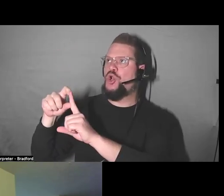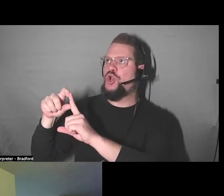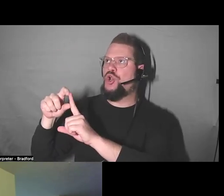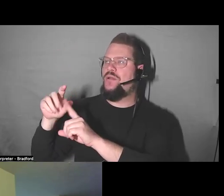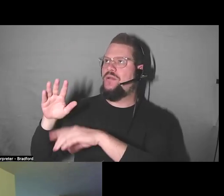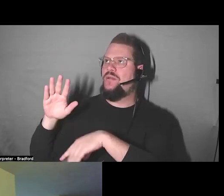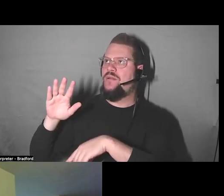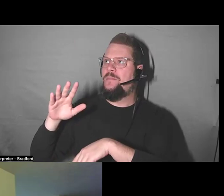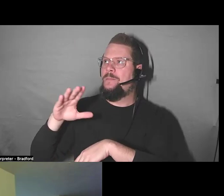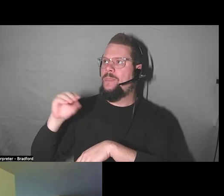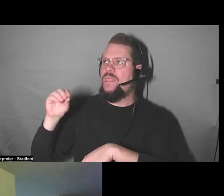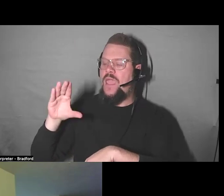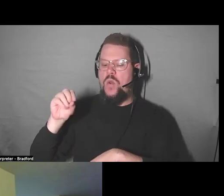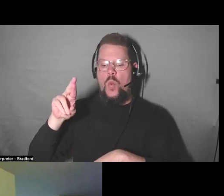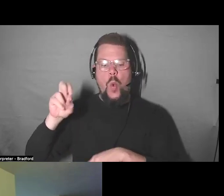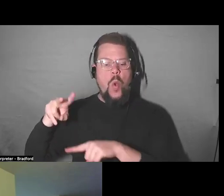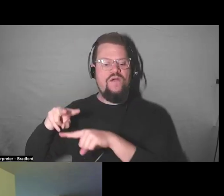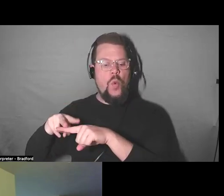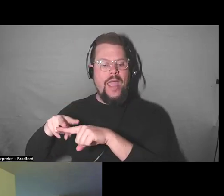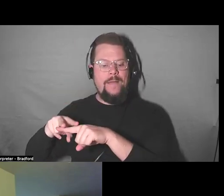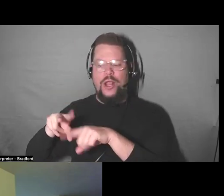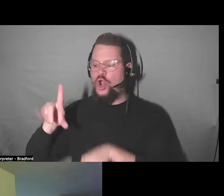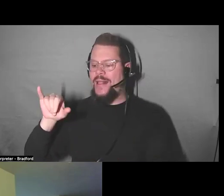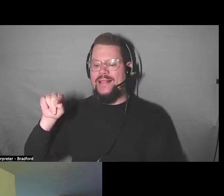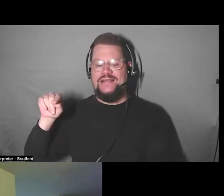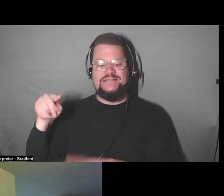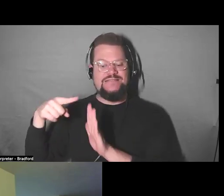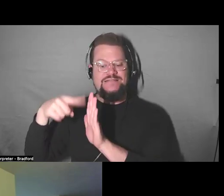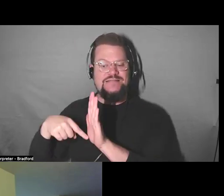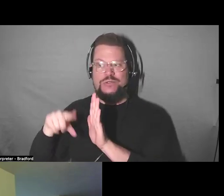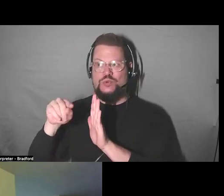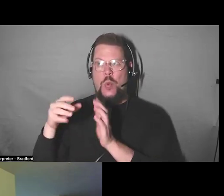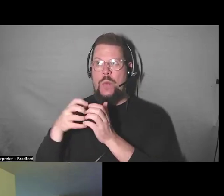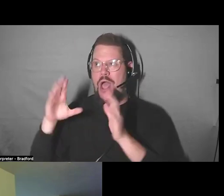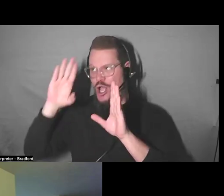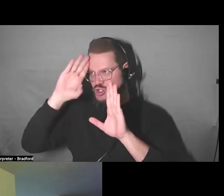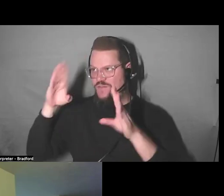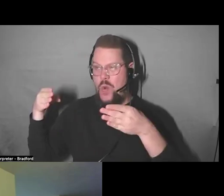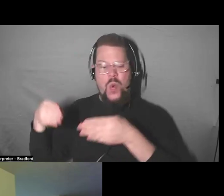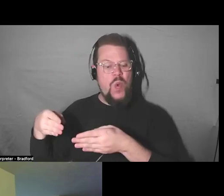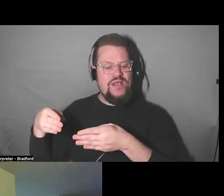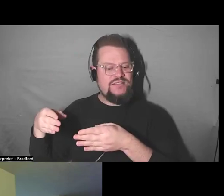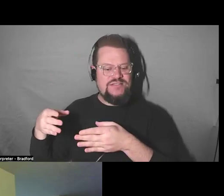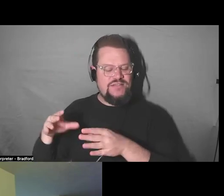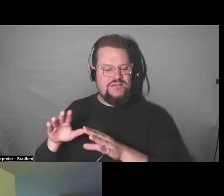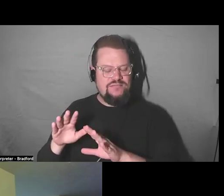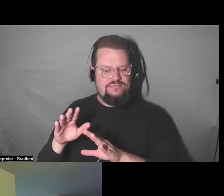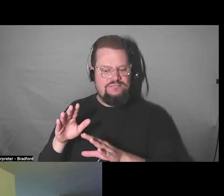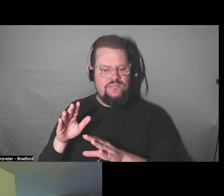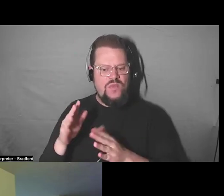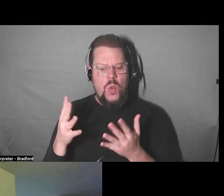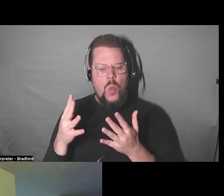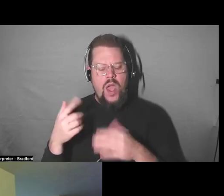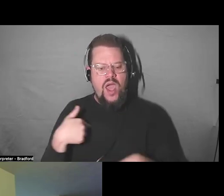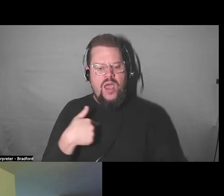that these core vocabulary lists are really good at capturing, if we focus too much on them, what are we